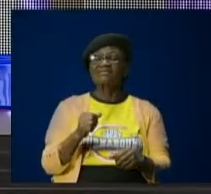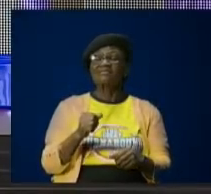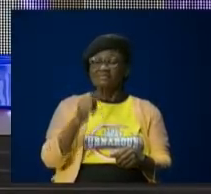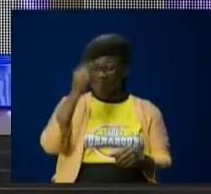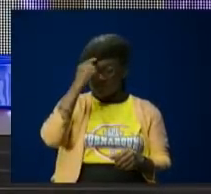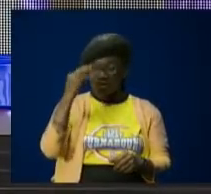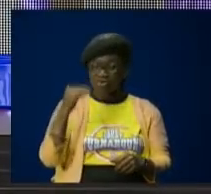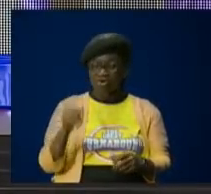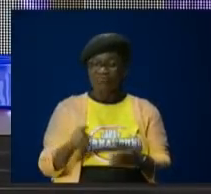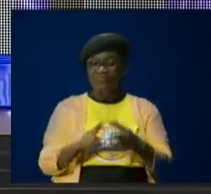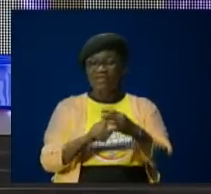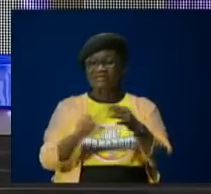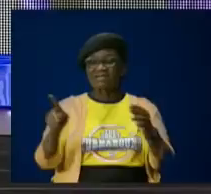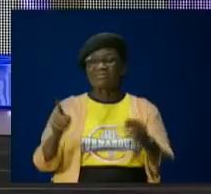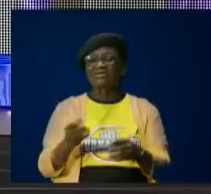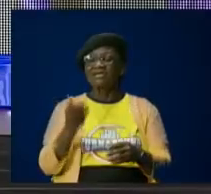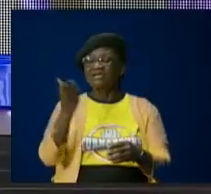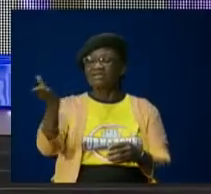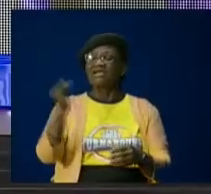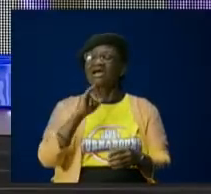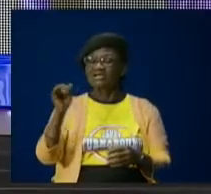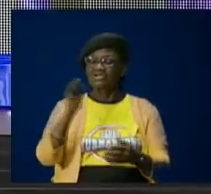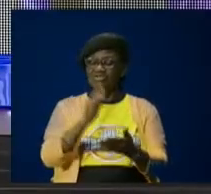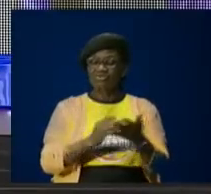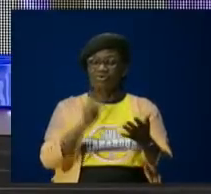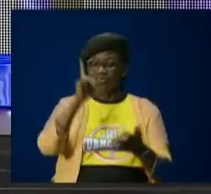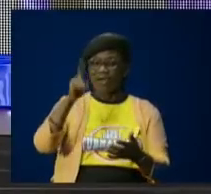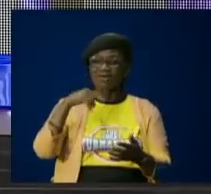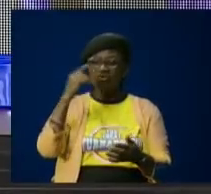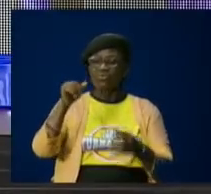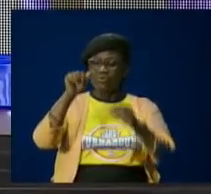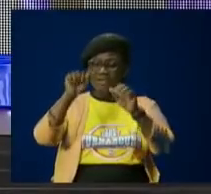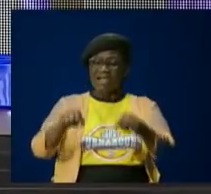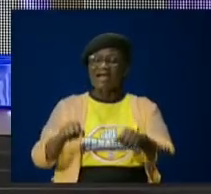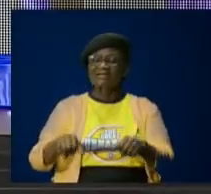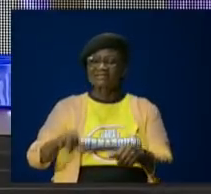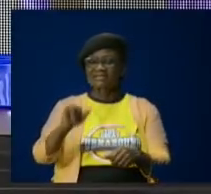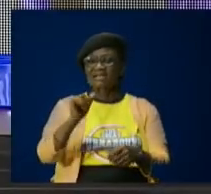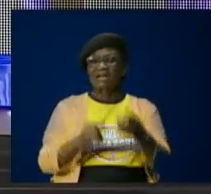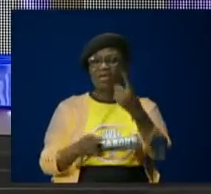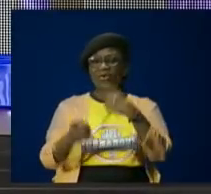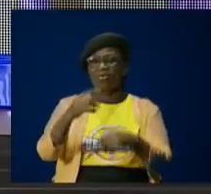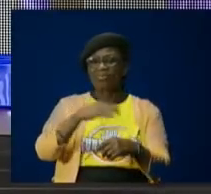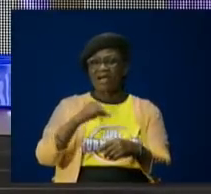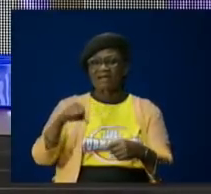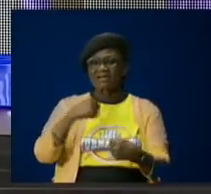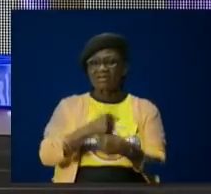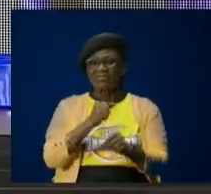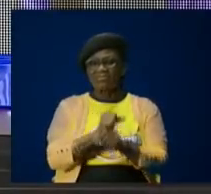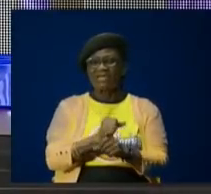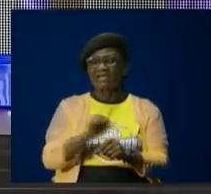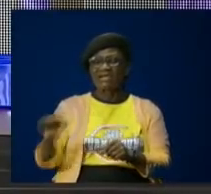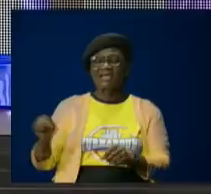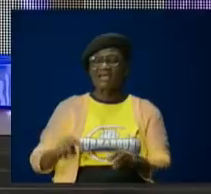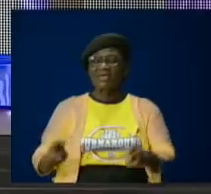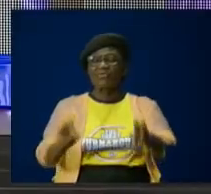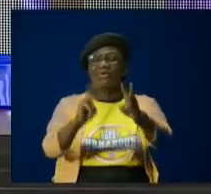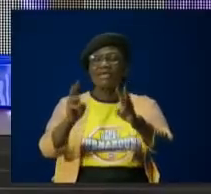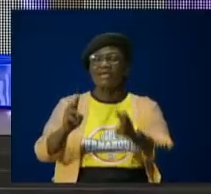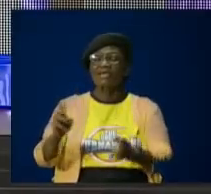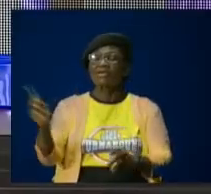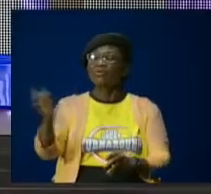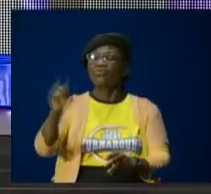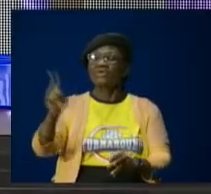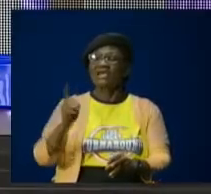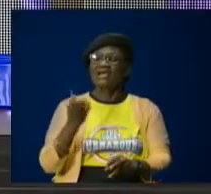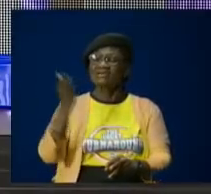there is someone who can still come and make a way where there's no way, because his name is the